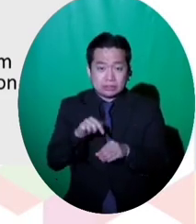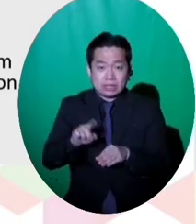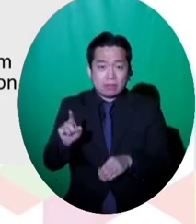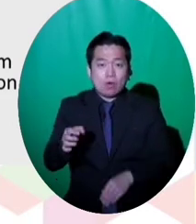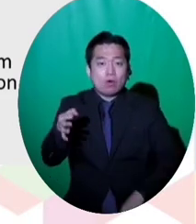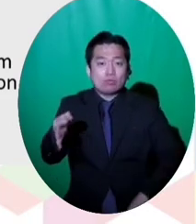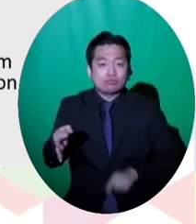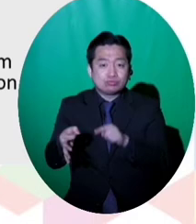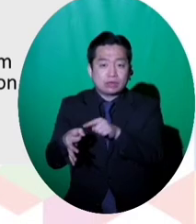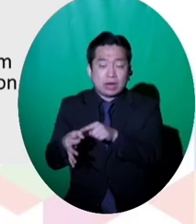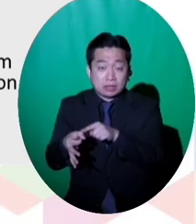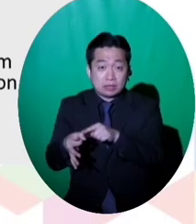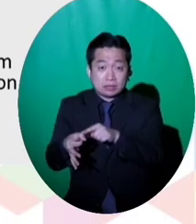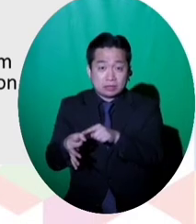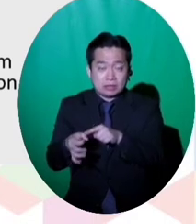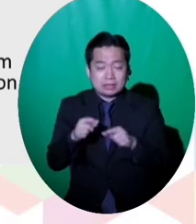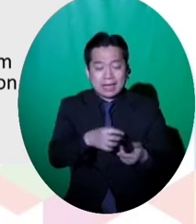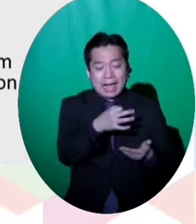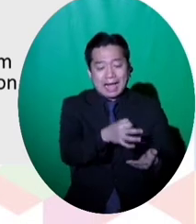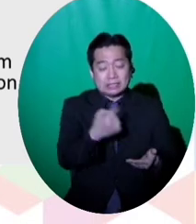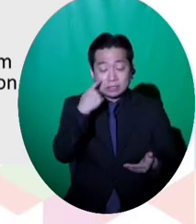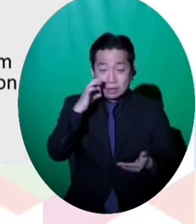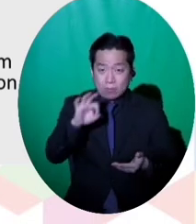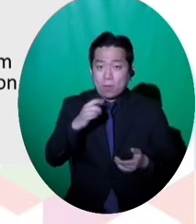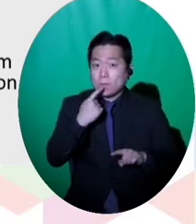for political action.